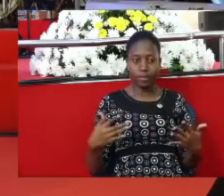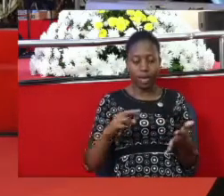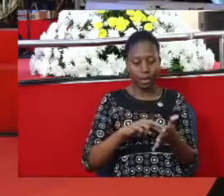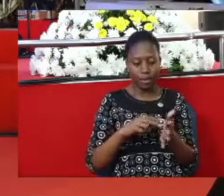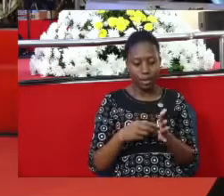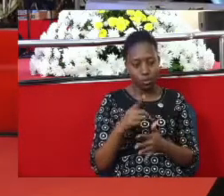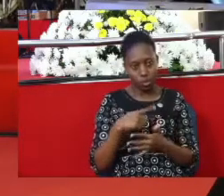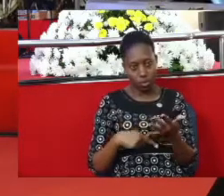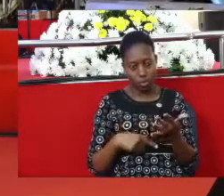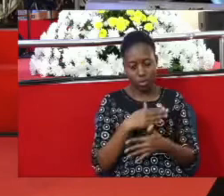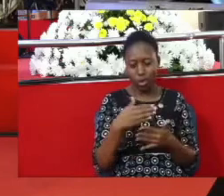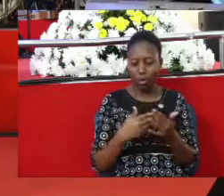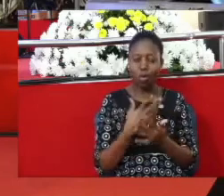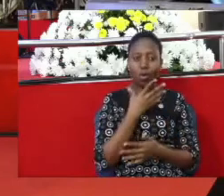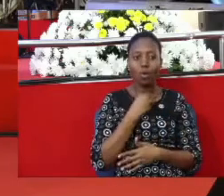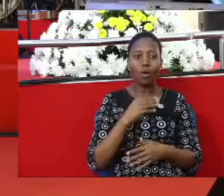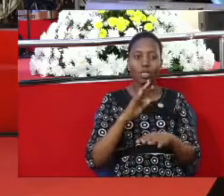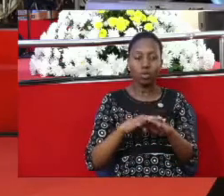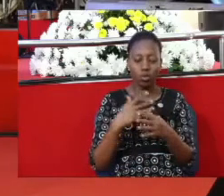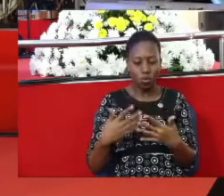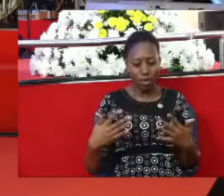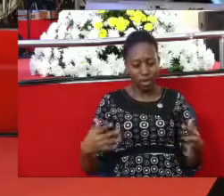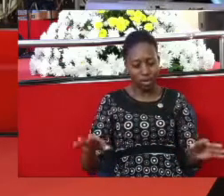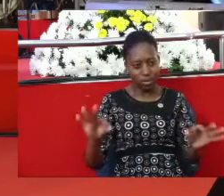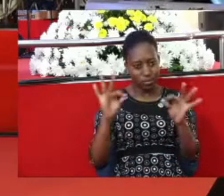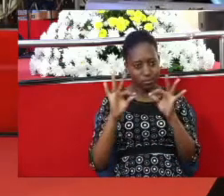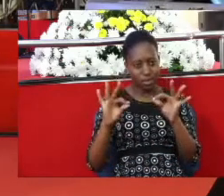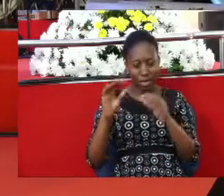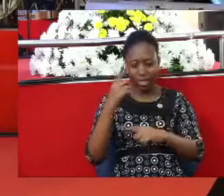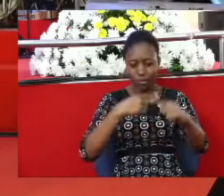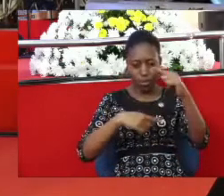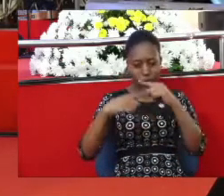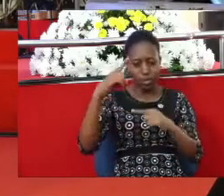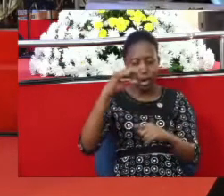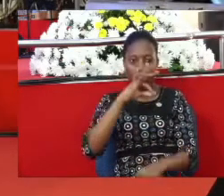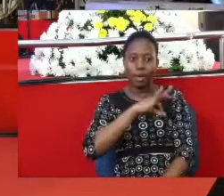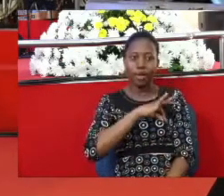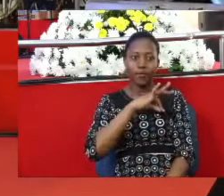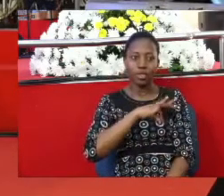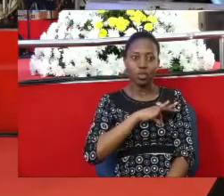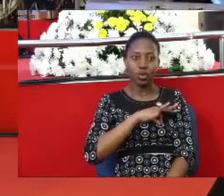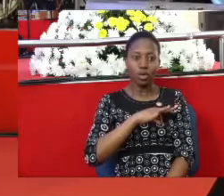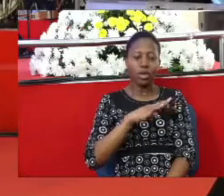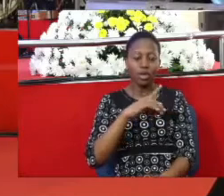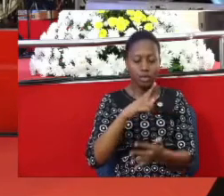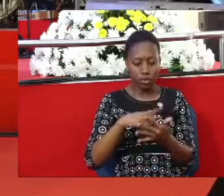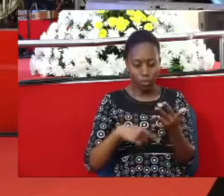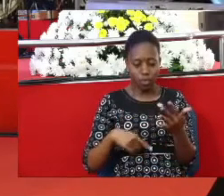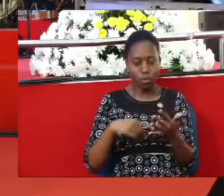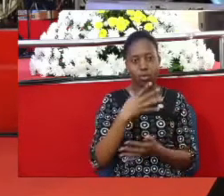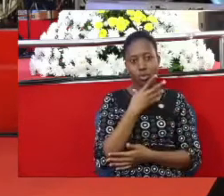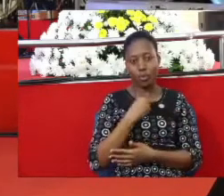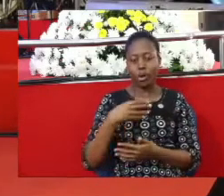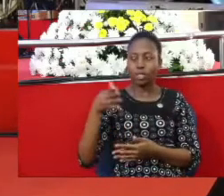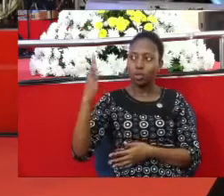things. Pleasant, valuable, appropriate, prosperous, beneficial. Those are the things that we want God to give to us.